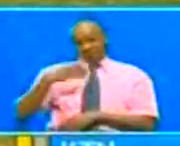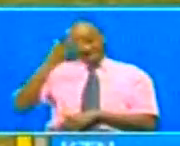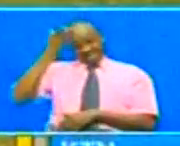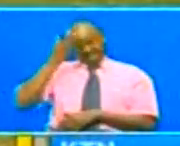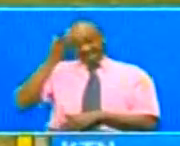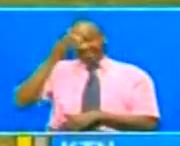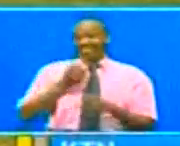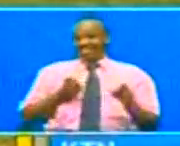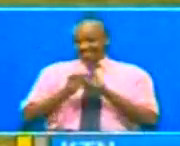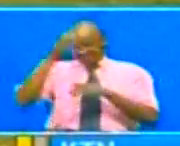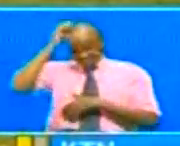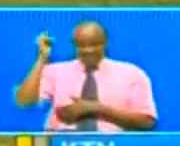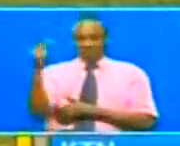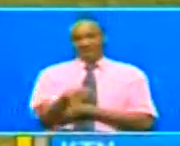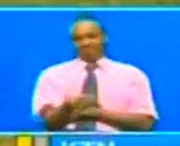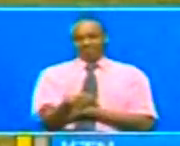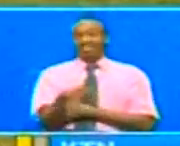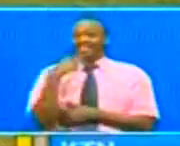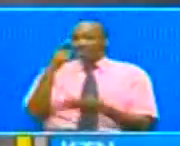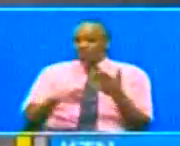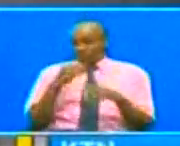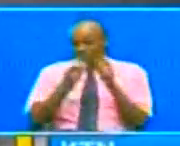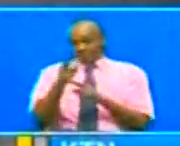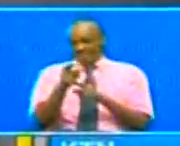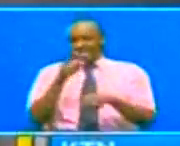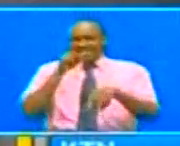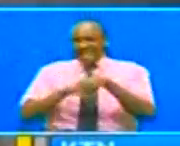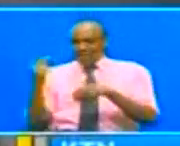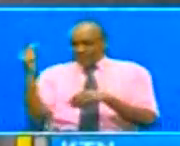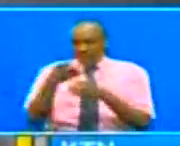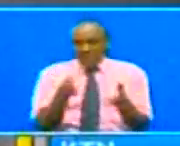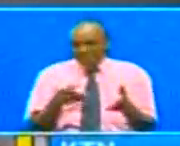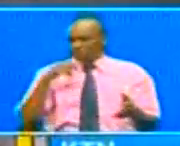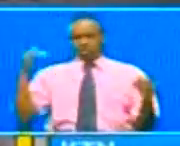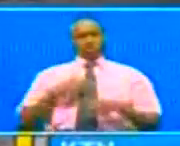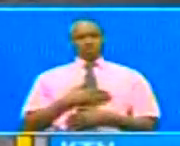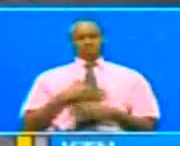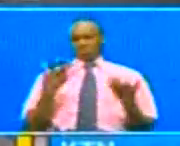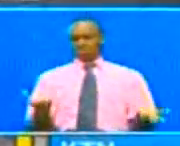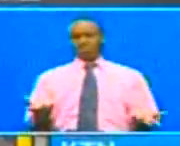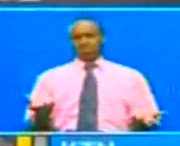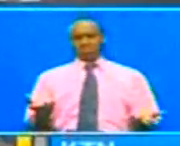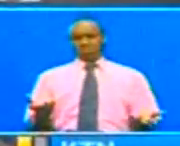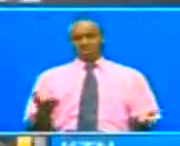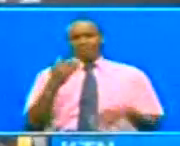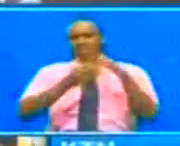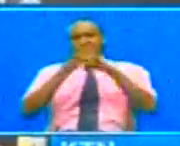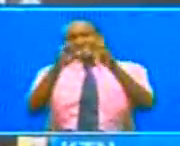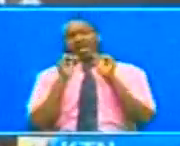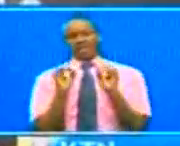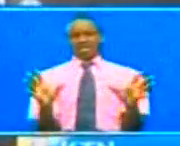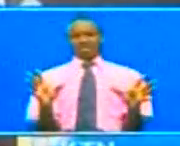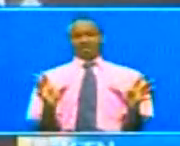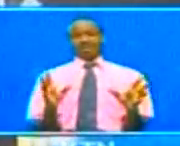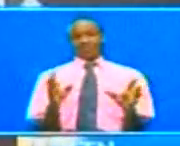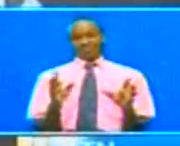that the parish had built a convent for them. But when they got here, they had a rude shock. There was no such a building.